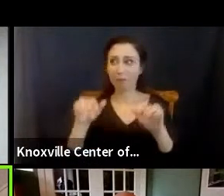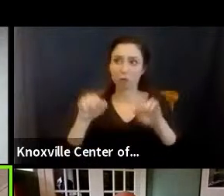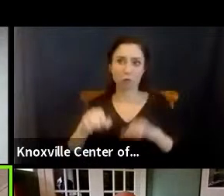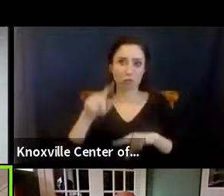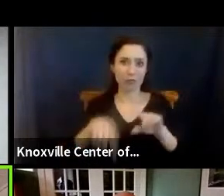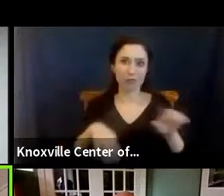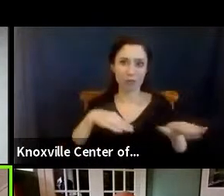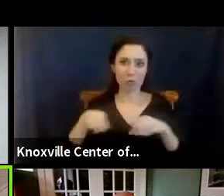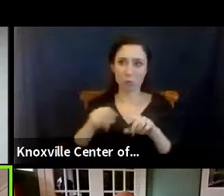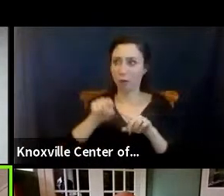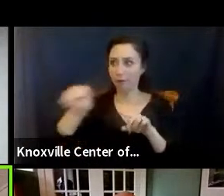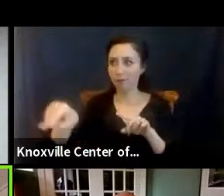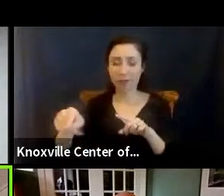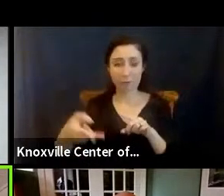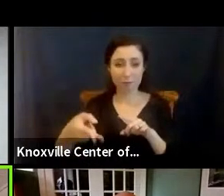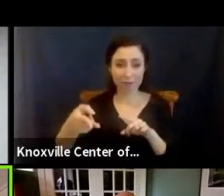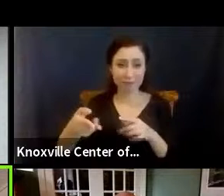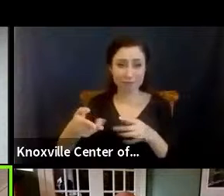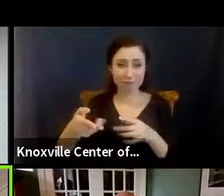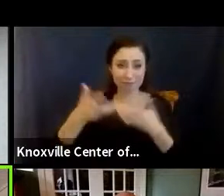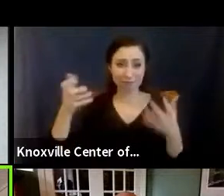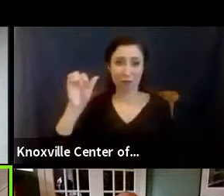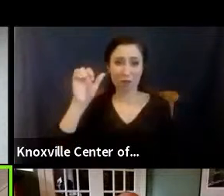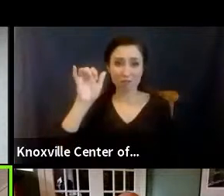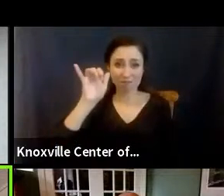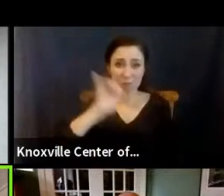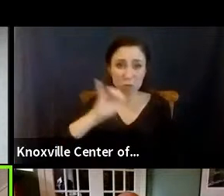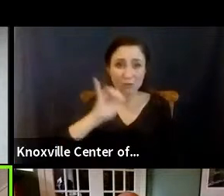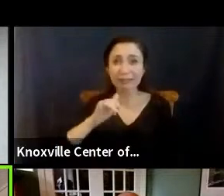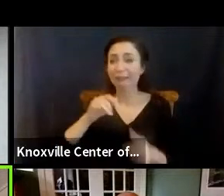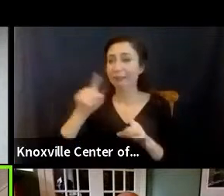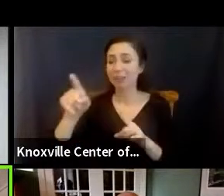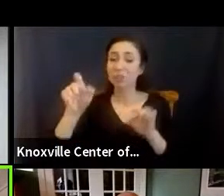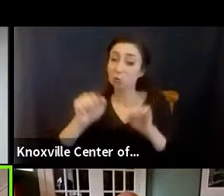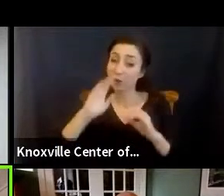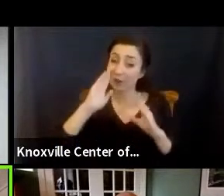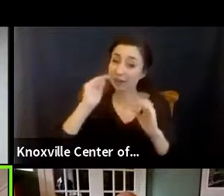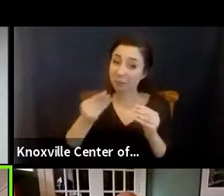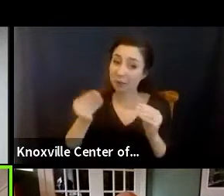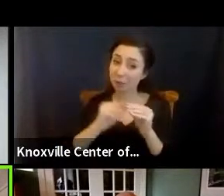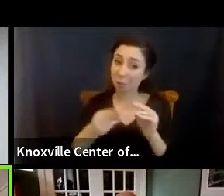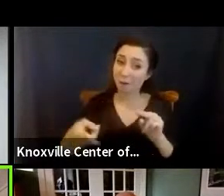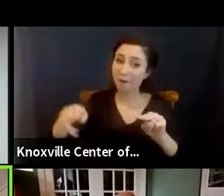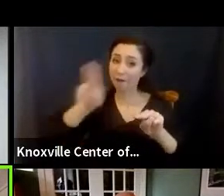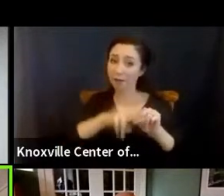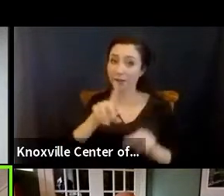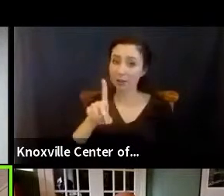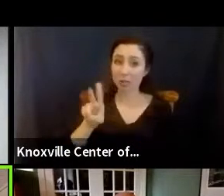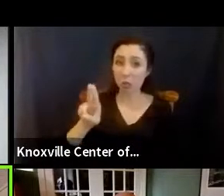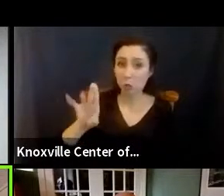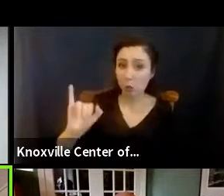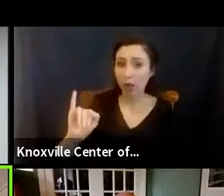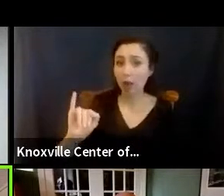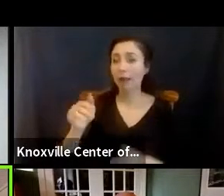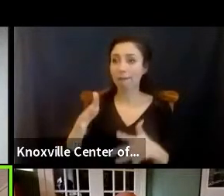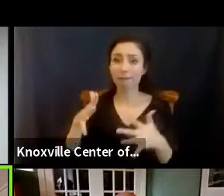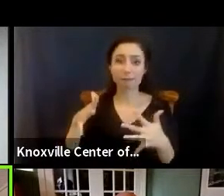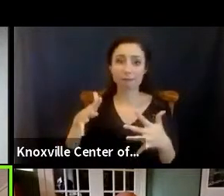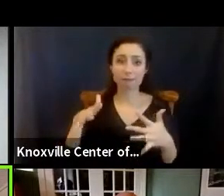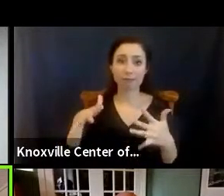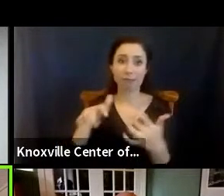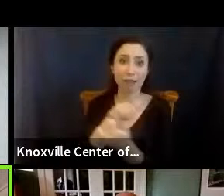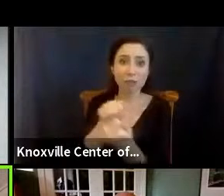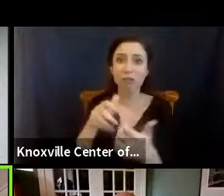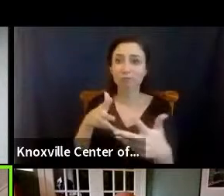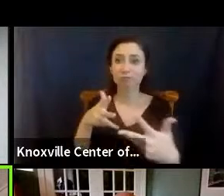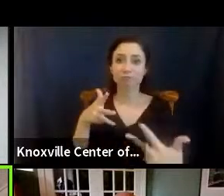of intoxication, you can expect DUIs and you can expect accidents and, certainly trauma